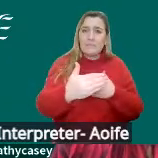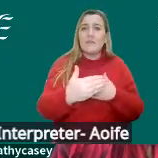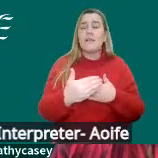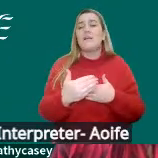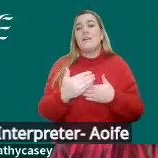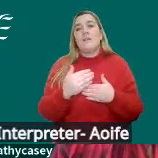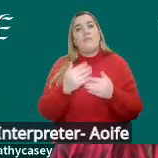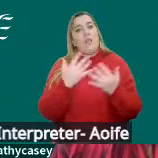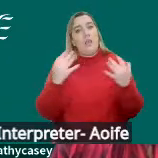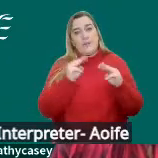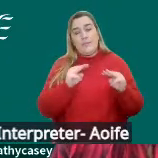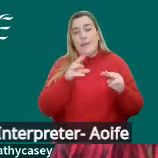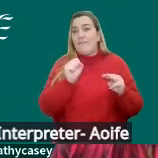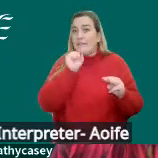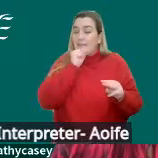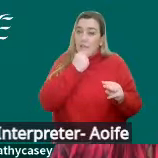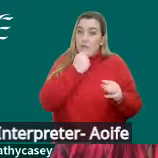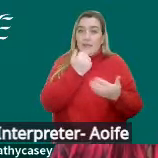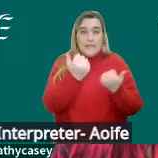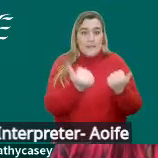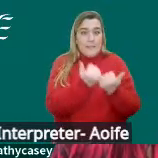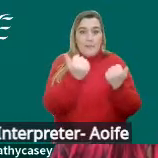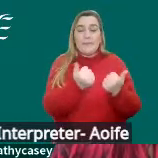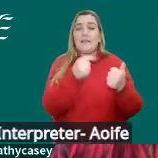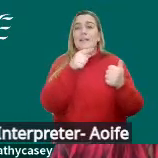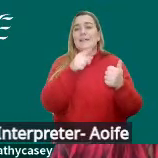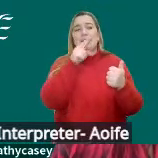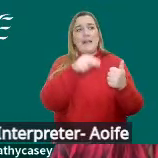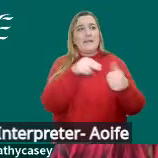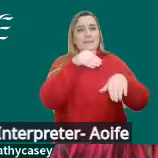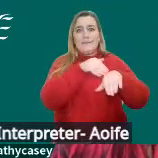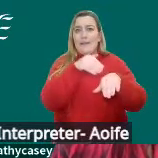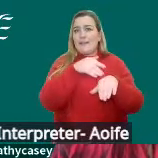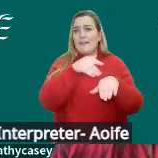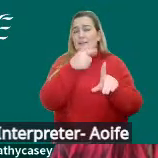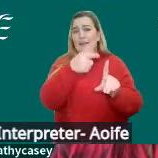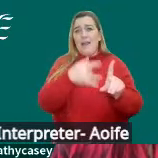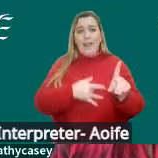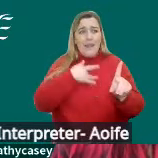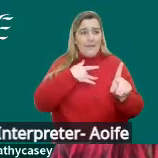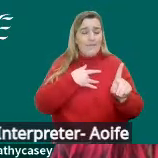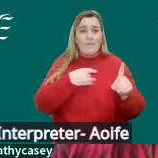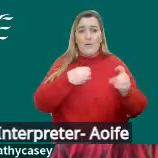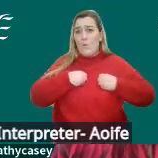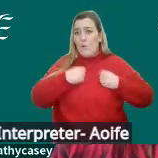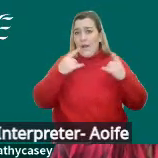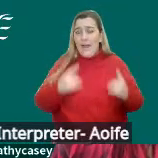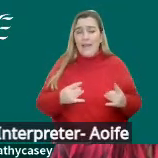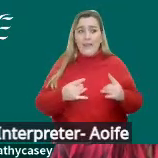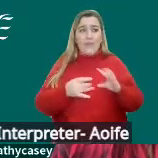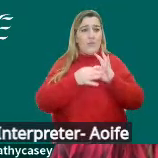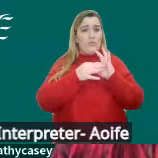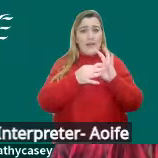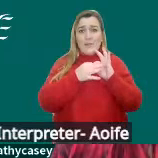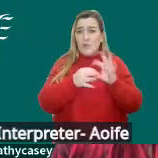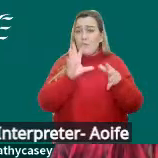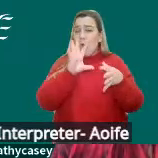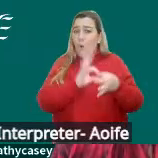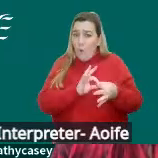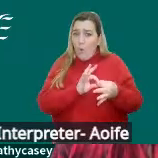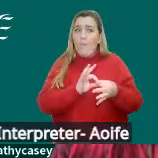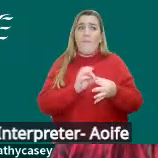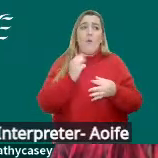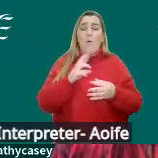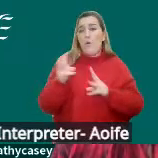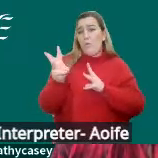severe symptoms, and this can lead to a significant impact on their own health, their relationships at home and at work, and difficulty